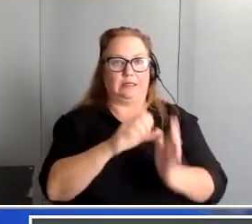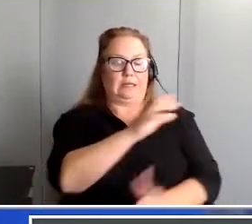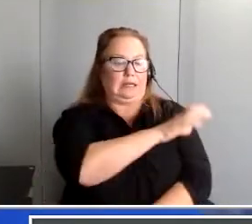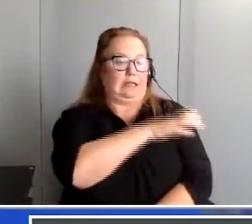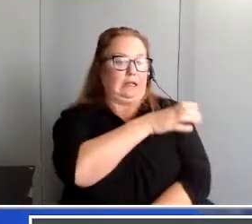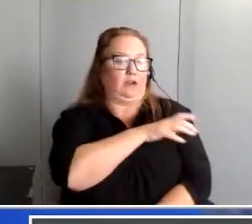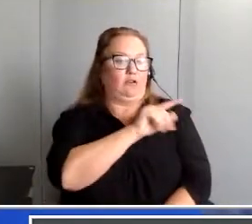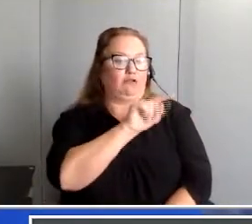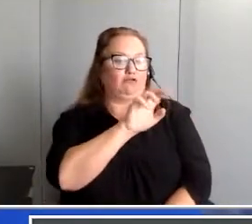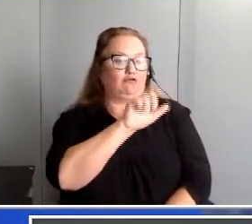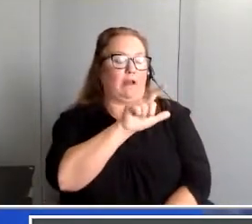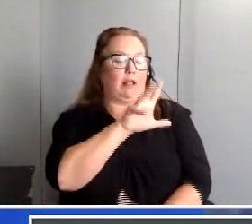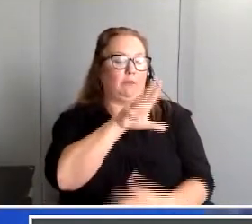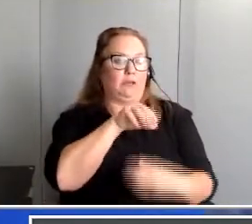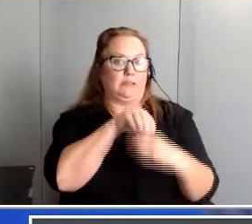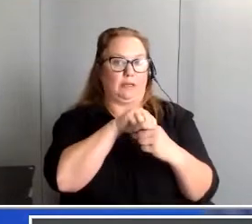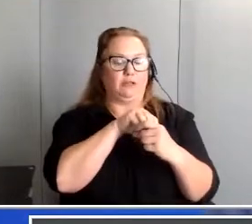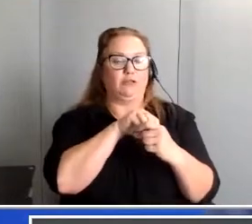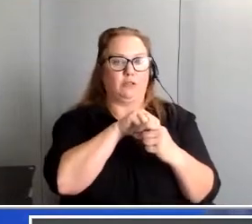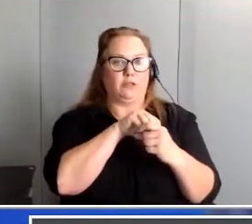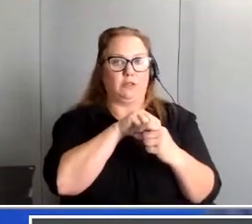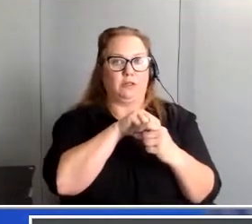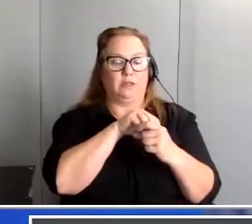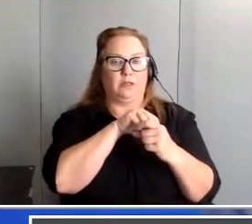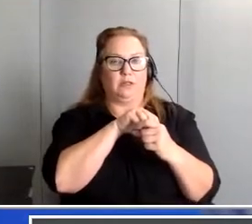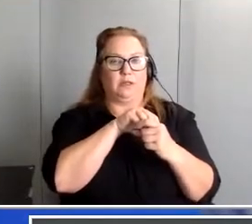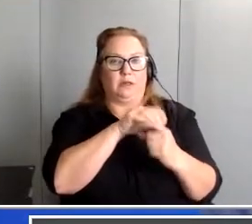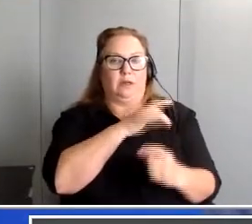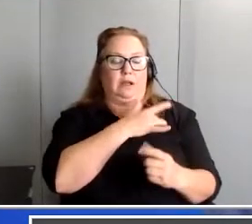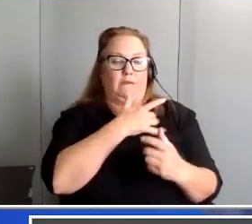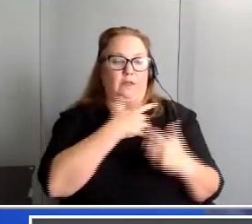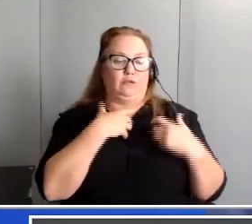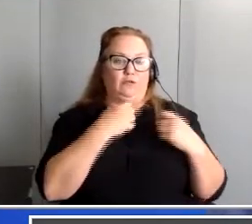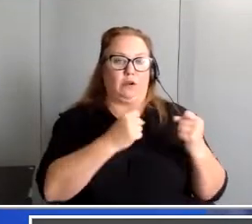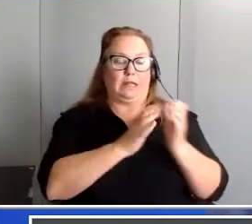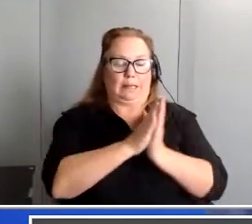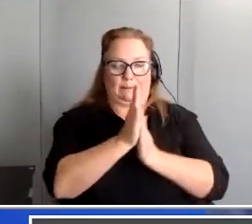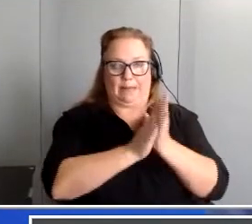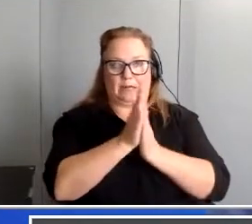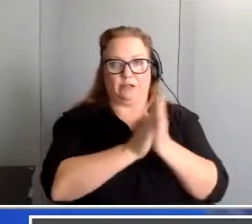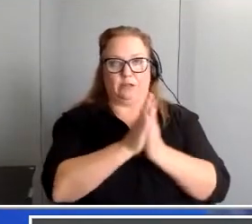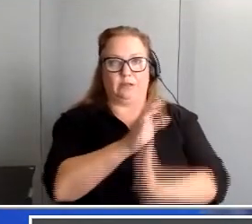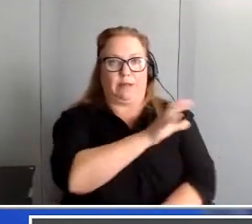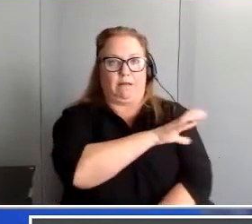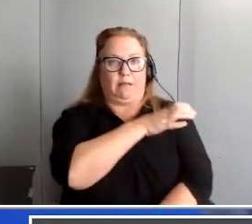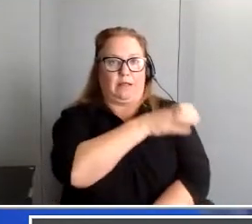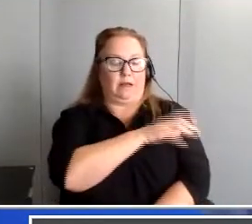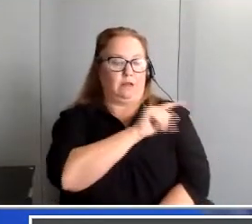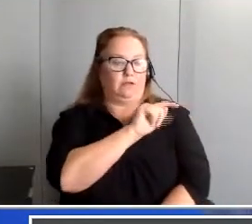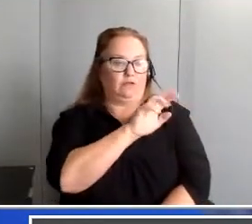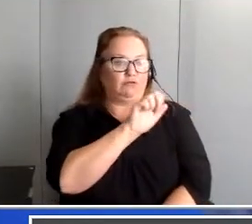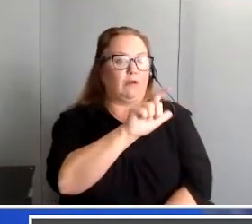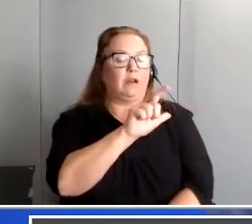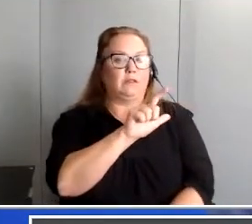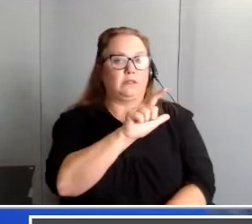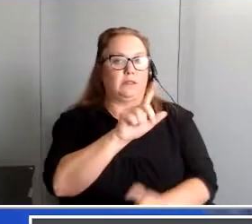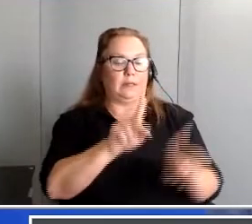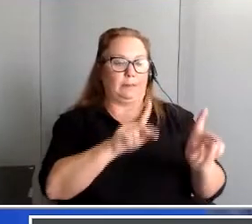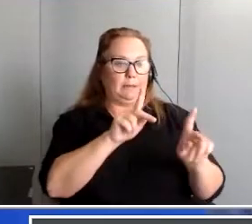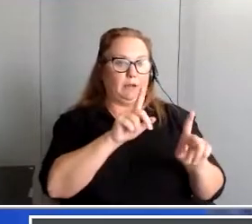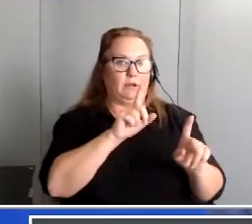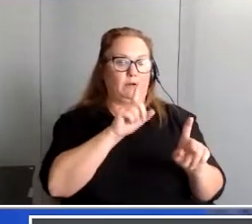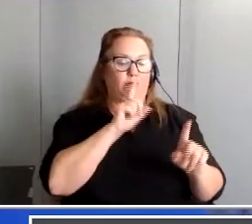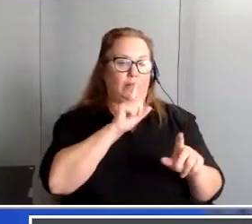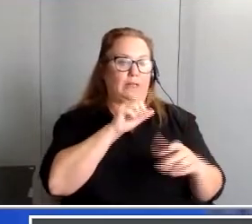participation. So I feel very strongly and passionate about clinical trials and people enrolling on clinical